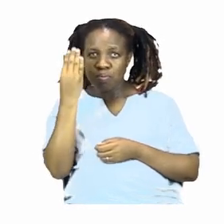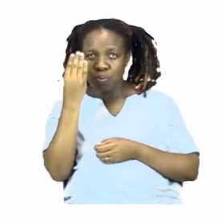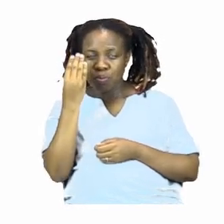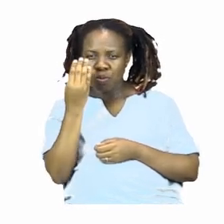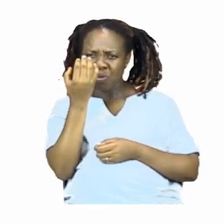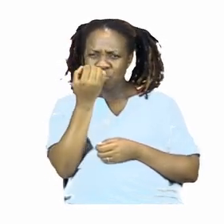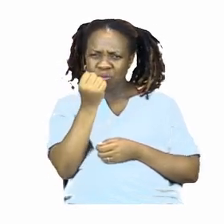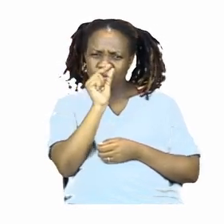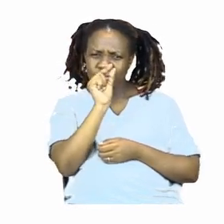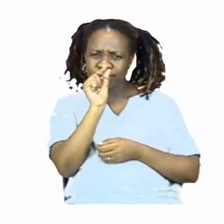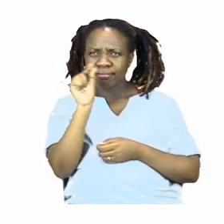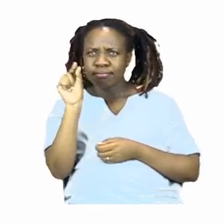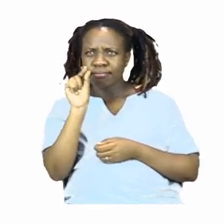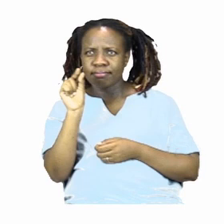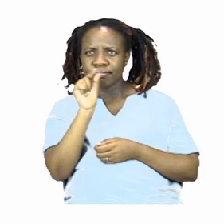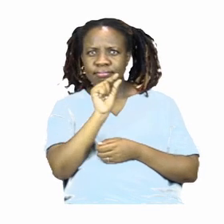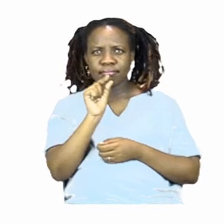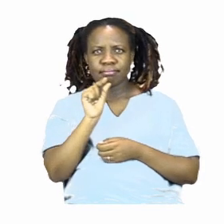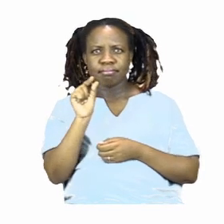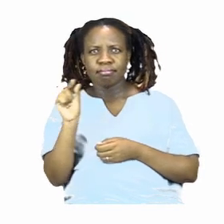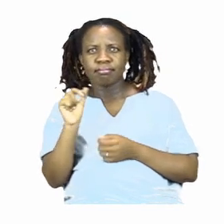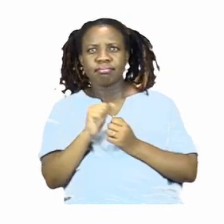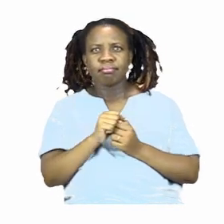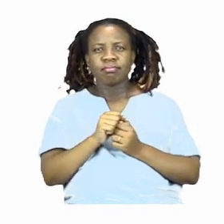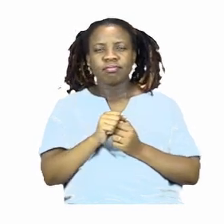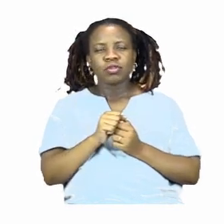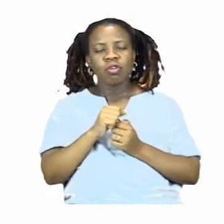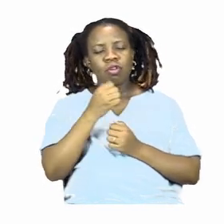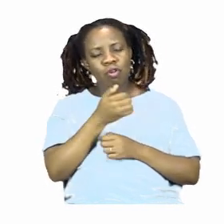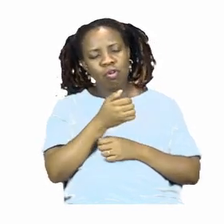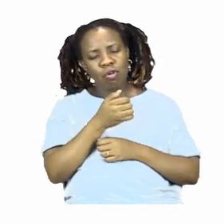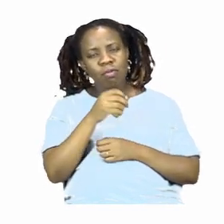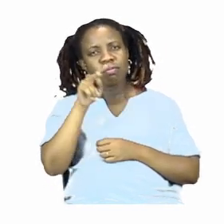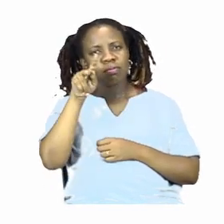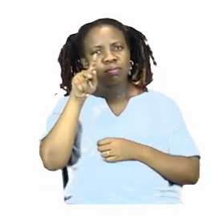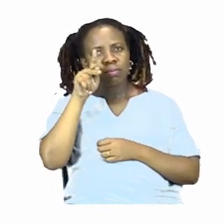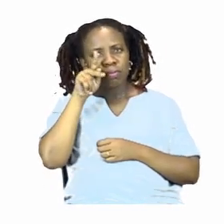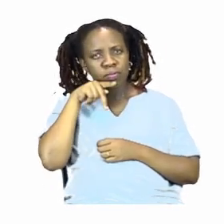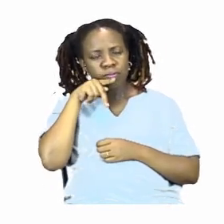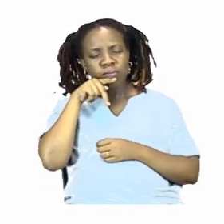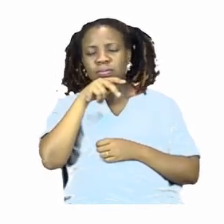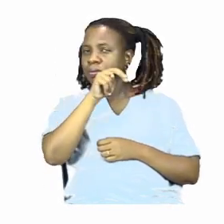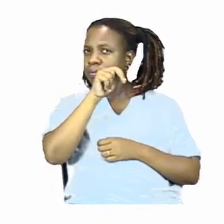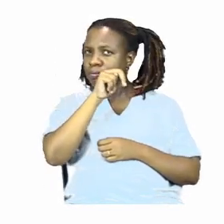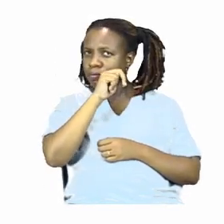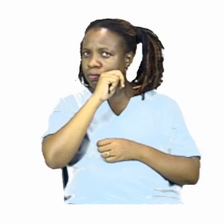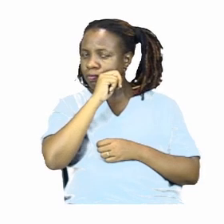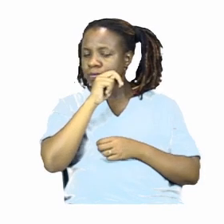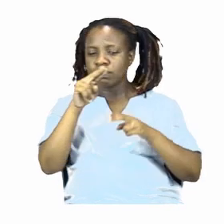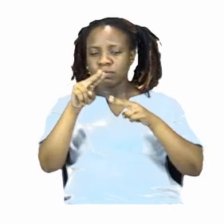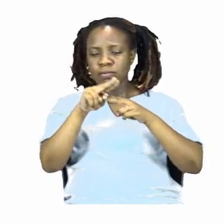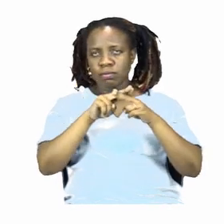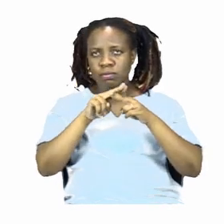bank. Now here you have all the pronouns that we could possibly need for this activity.